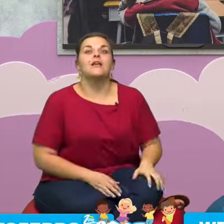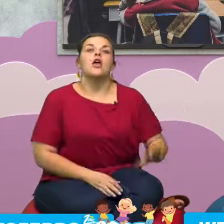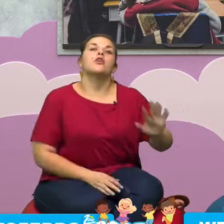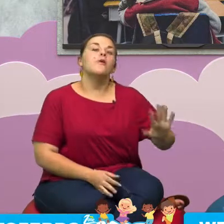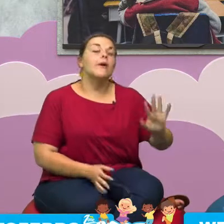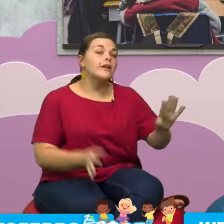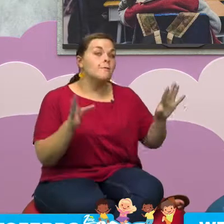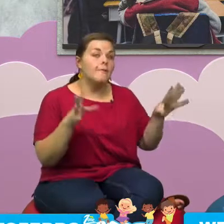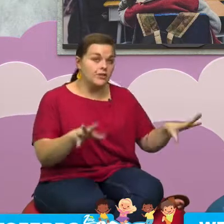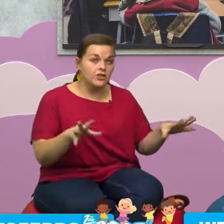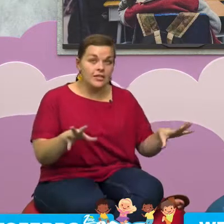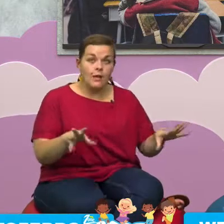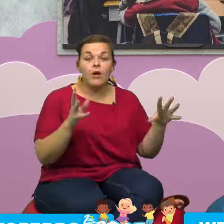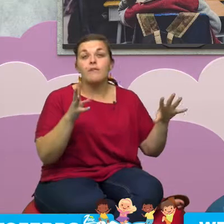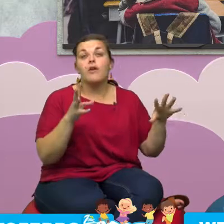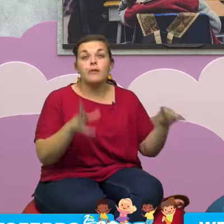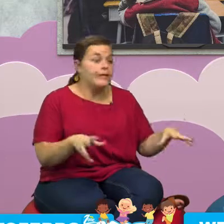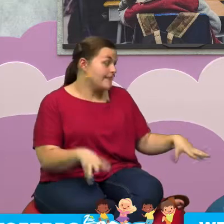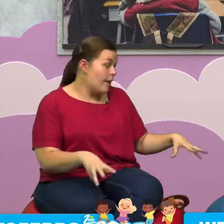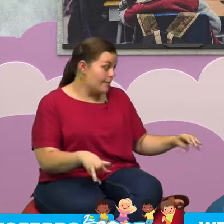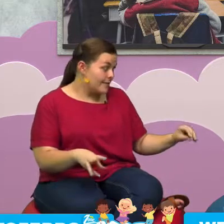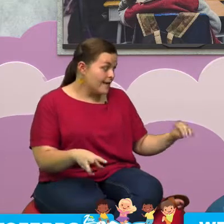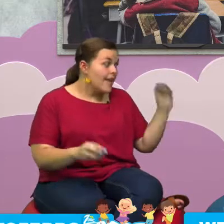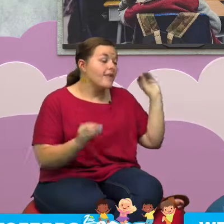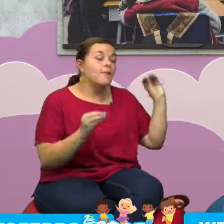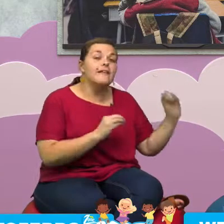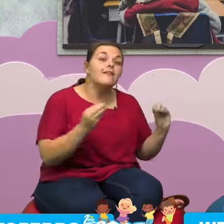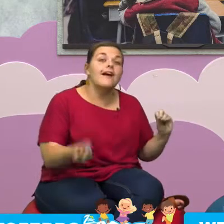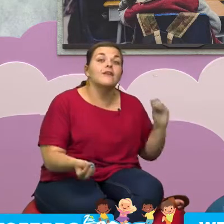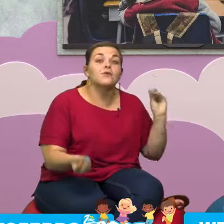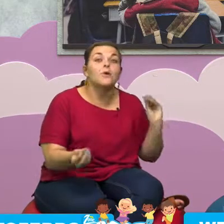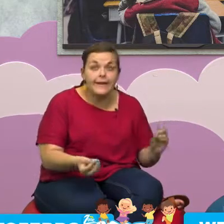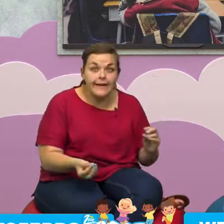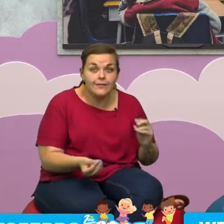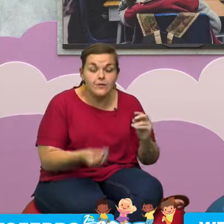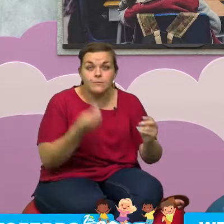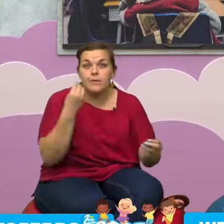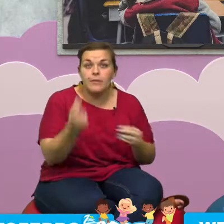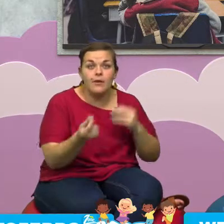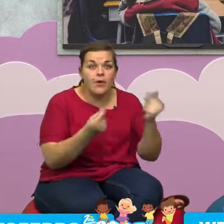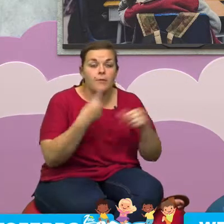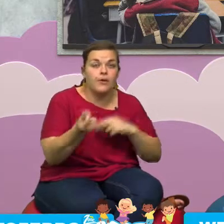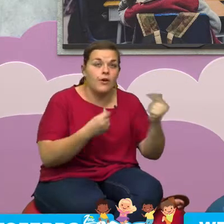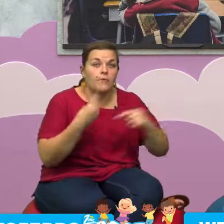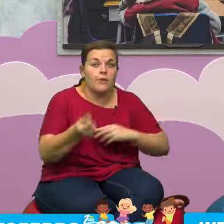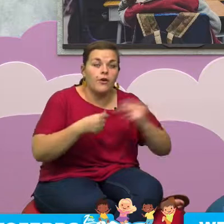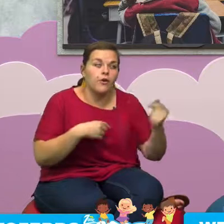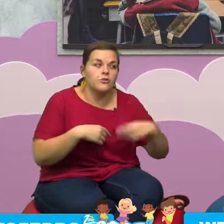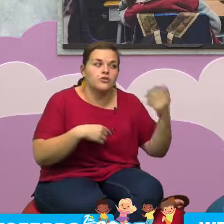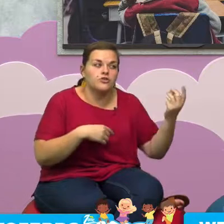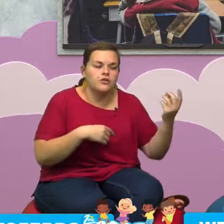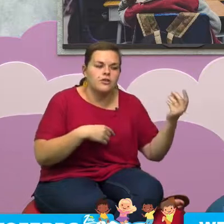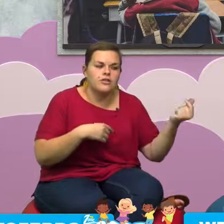is, we're going to mention one of our community helpers. Then Wetu and I need to quickly, so it will be me, her,